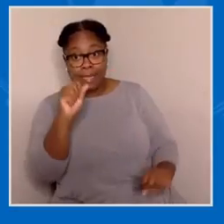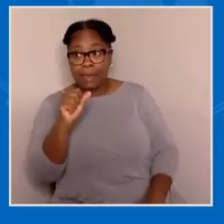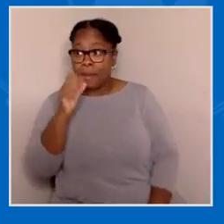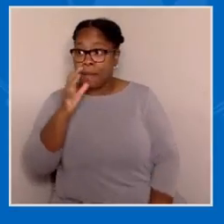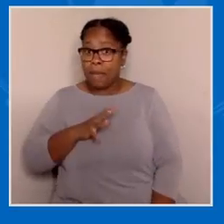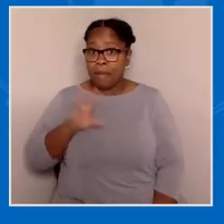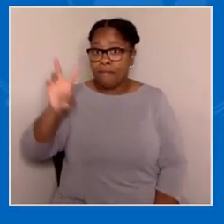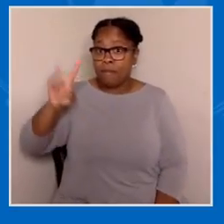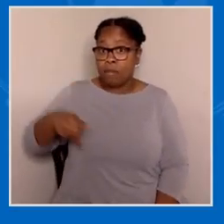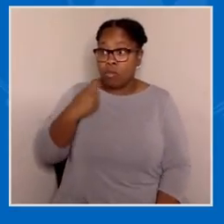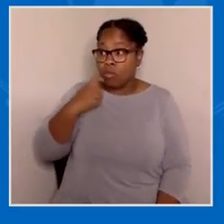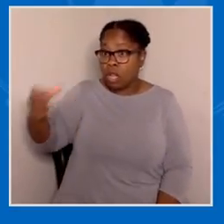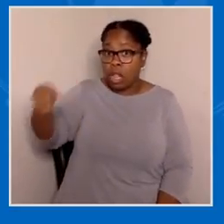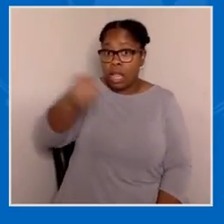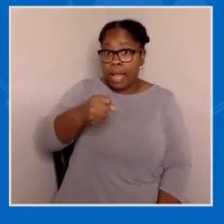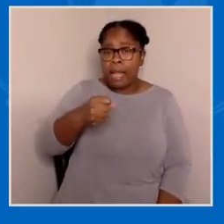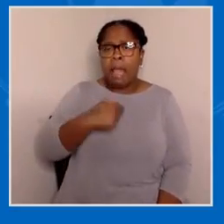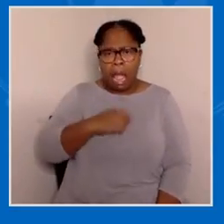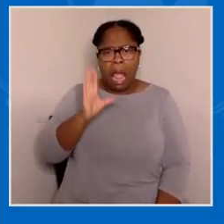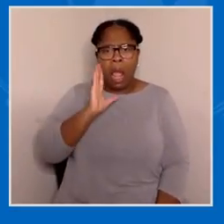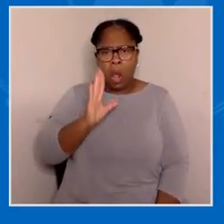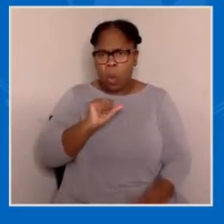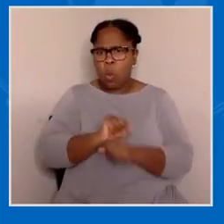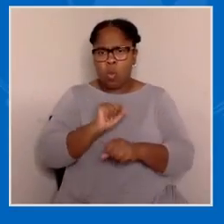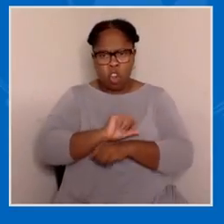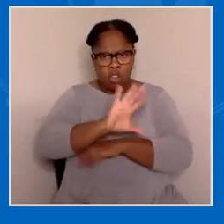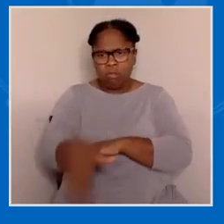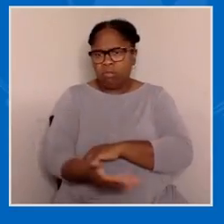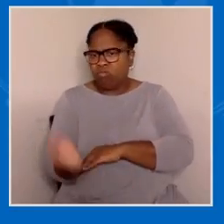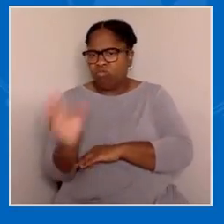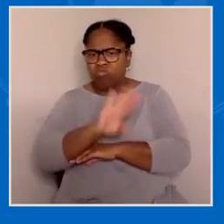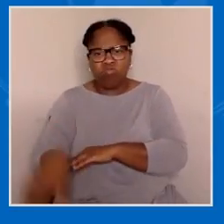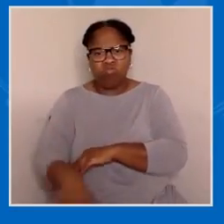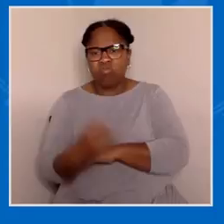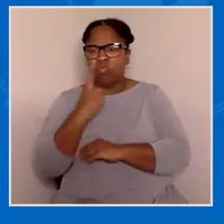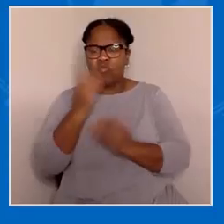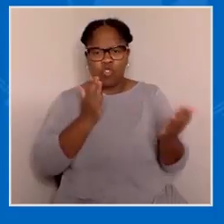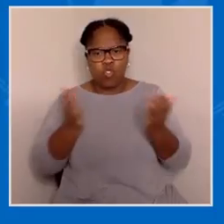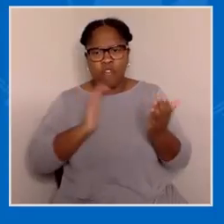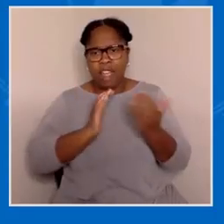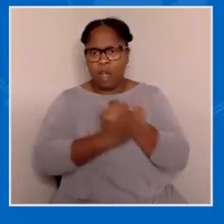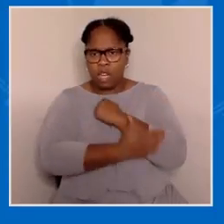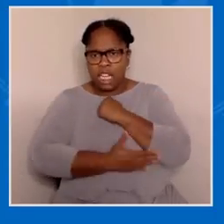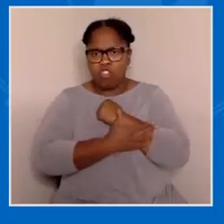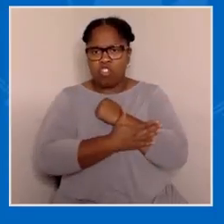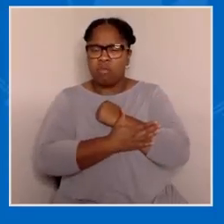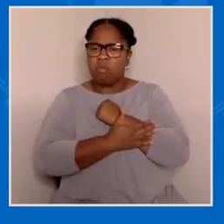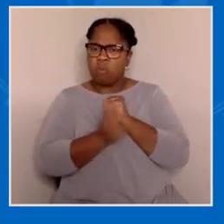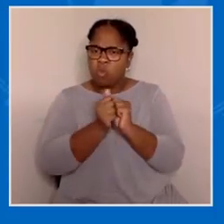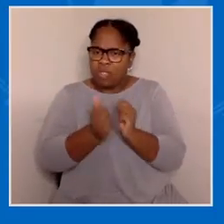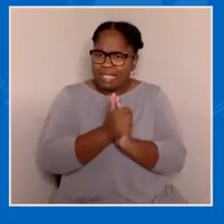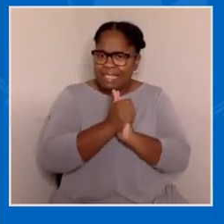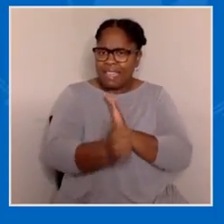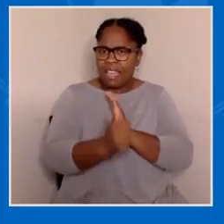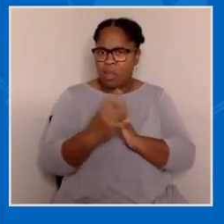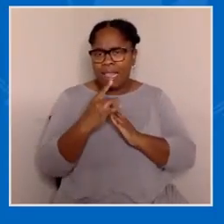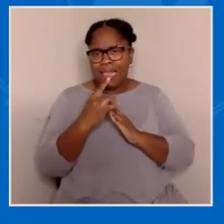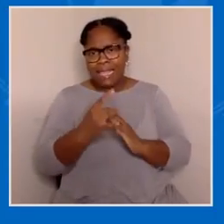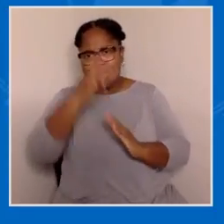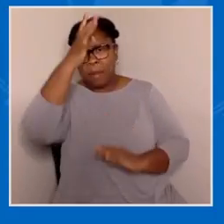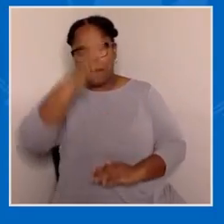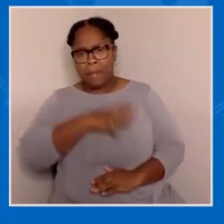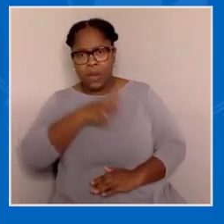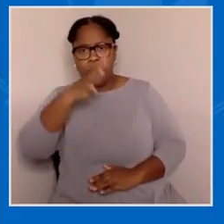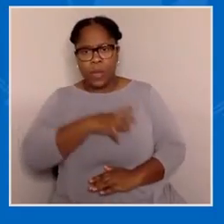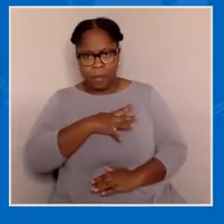know that I will work day and night in the service of our nation to ably lead the men and women of the United States Department